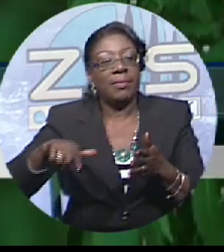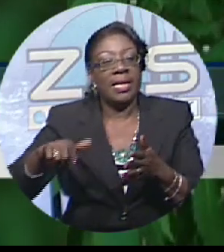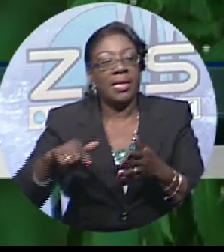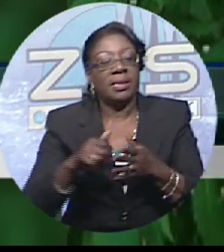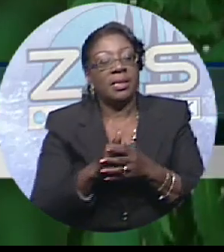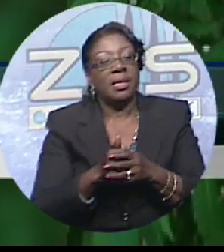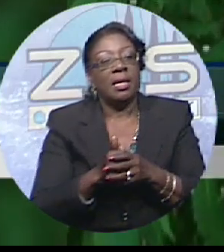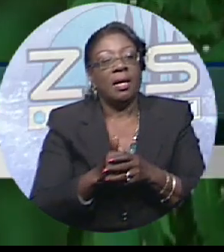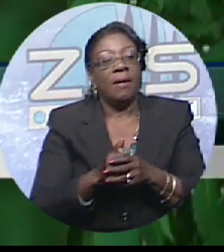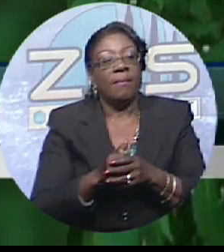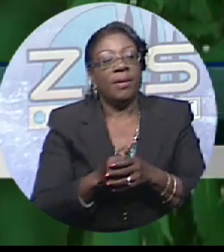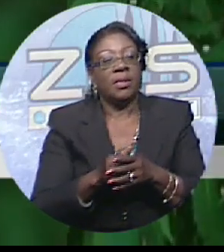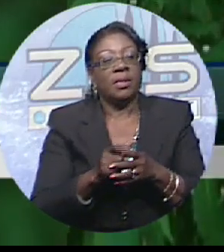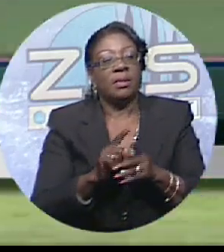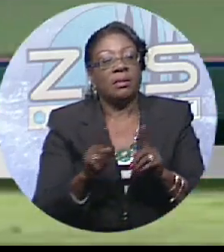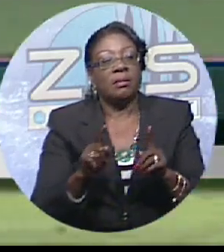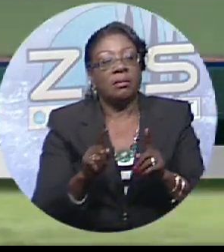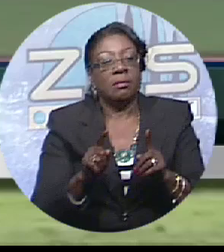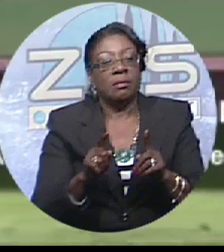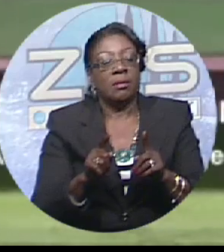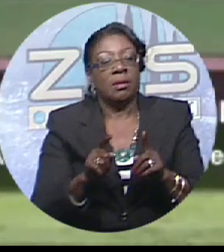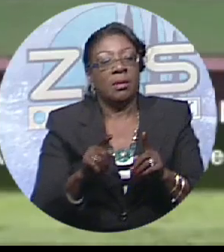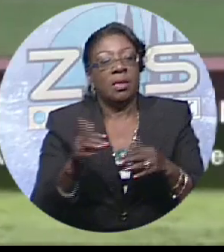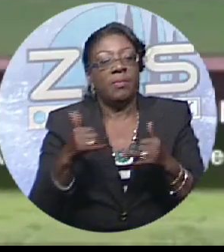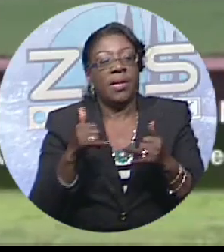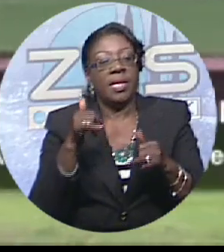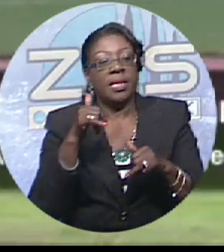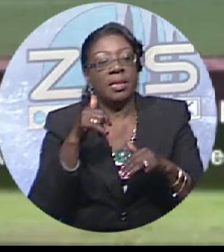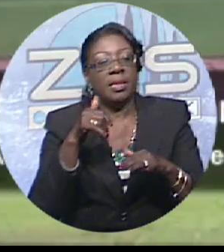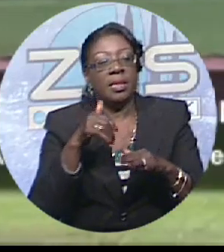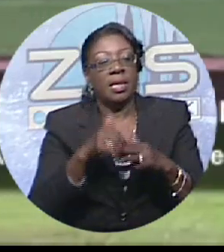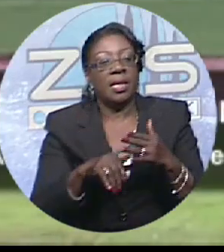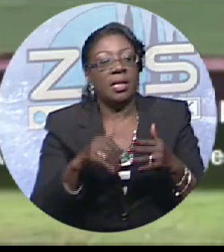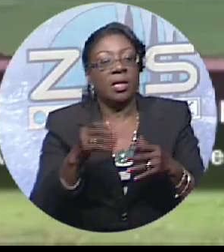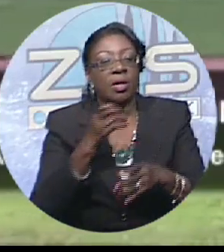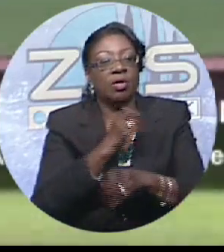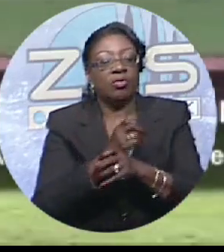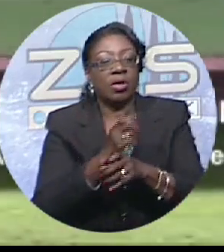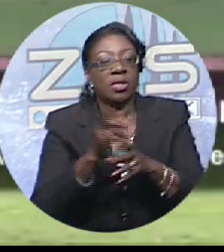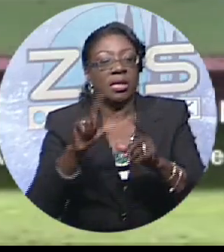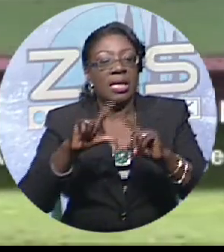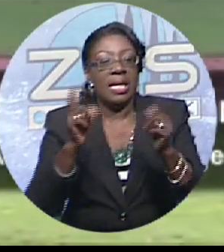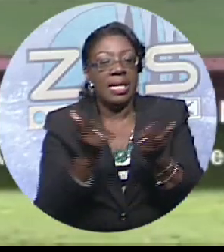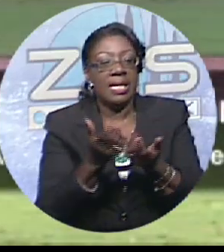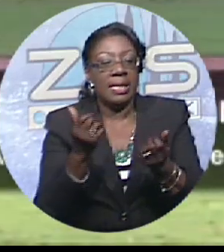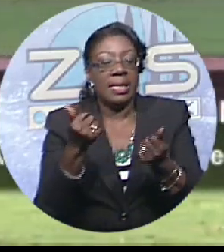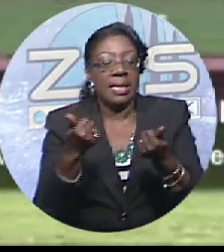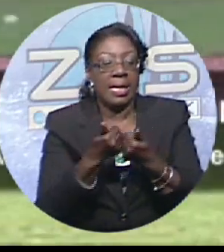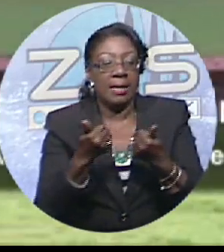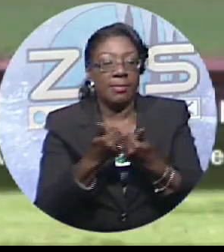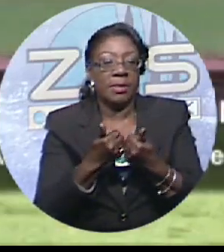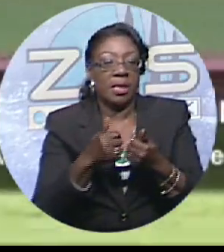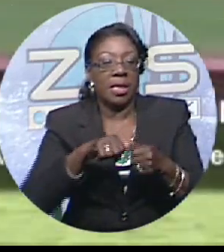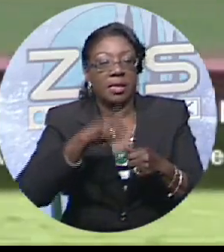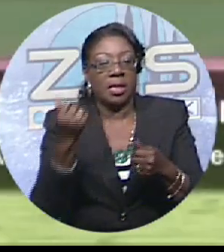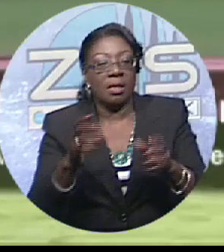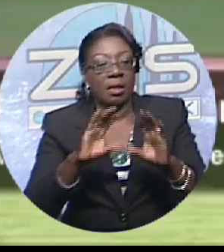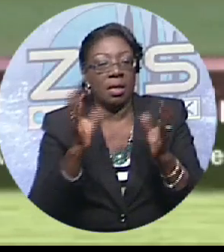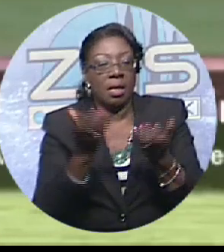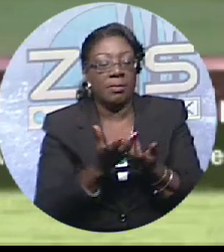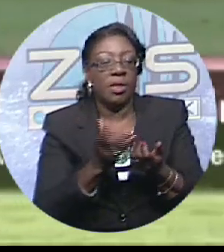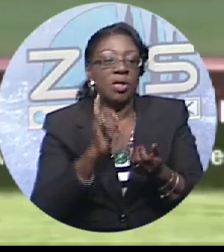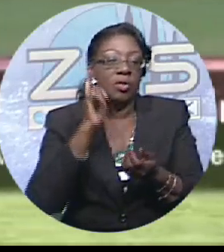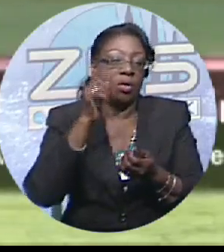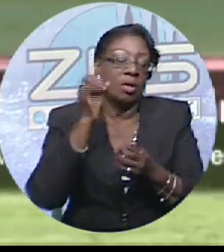of negotiations and stuff, but I played in instructional league games. That was like scrimmage games against other clubs, so I'm